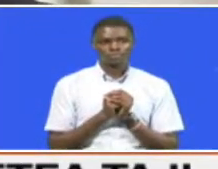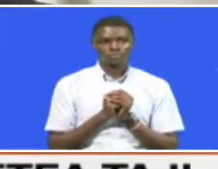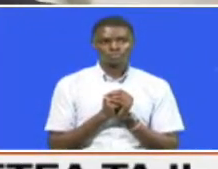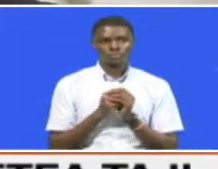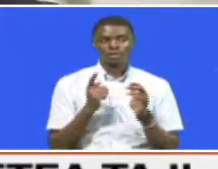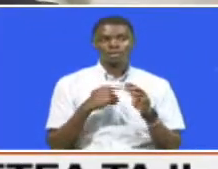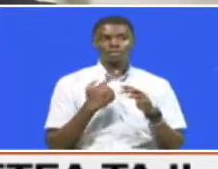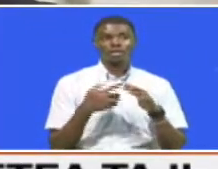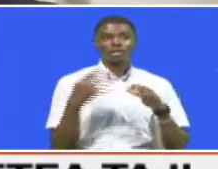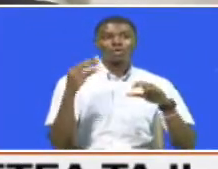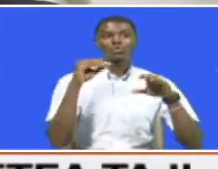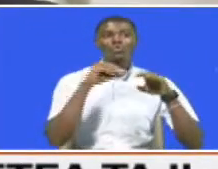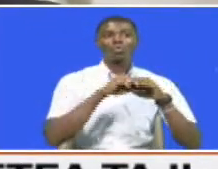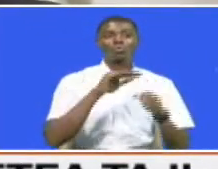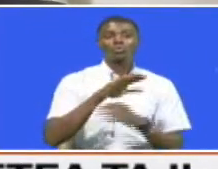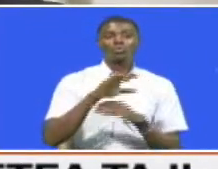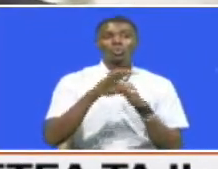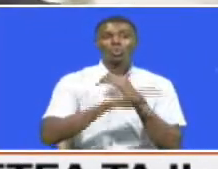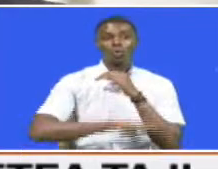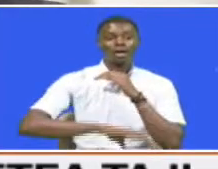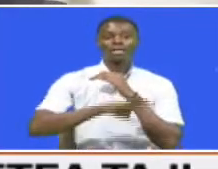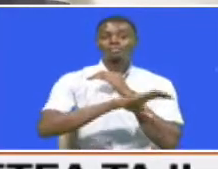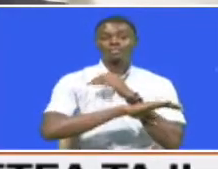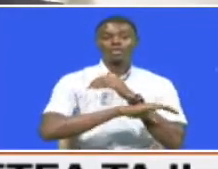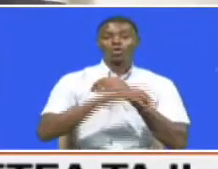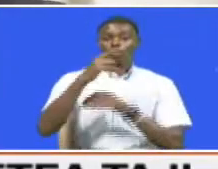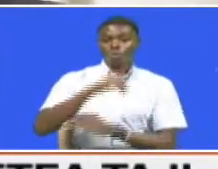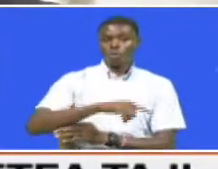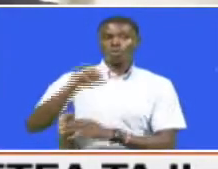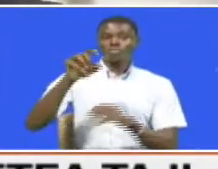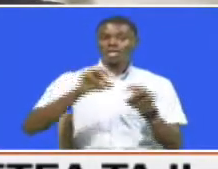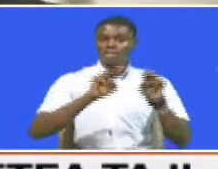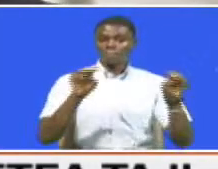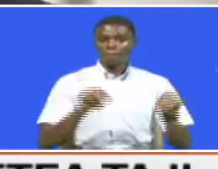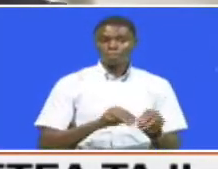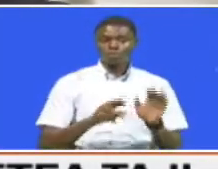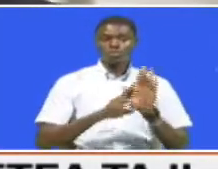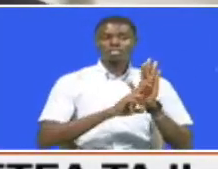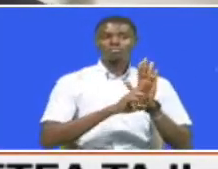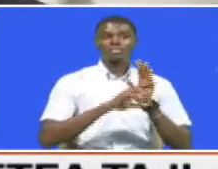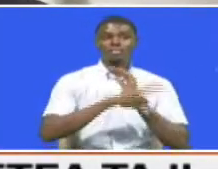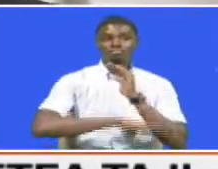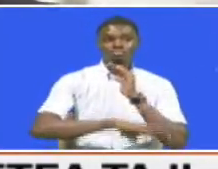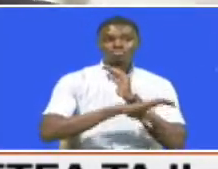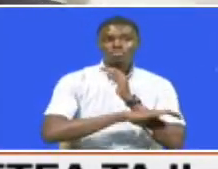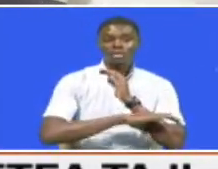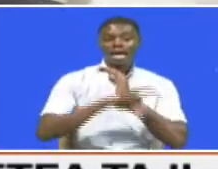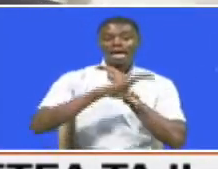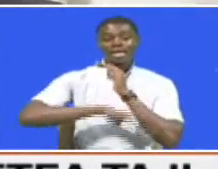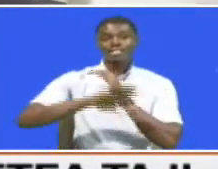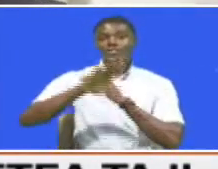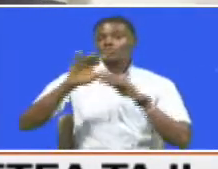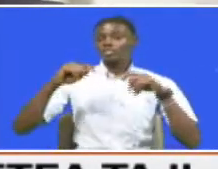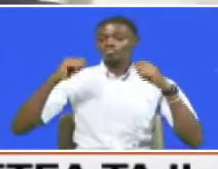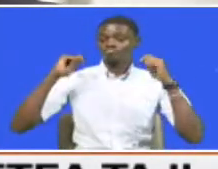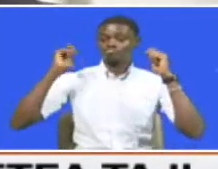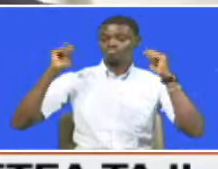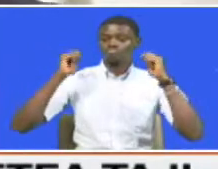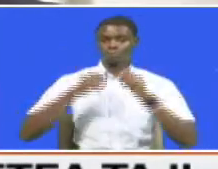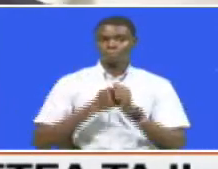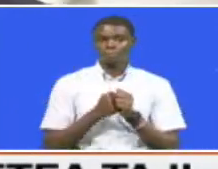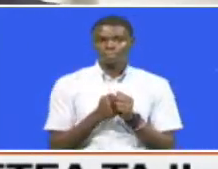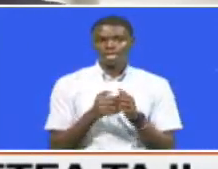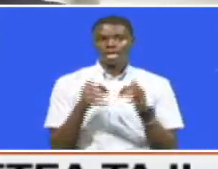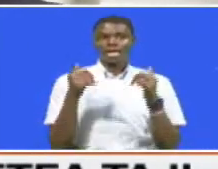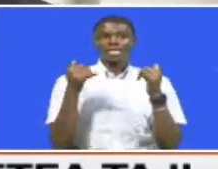you put your country on the right map. You are representing your country. Your country is a champion now. They